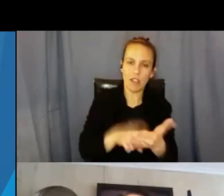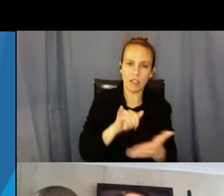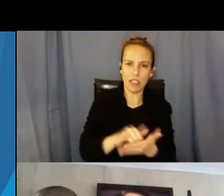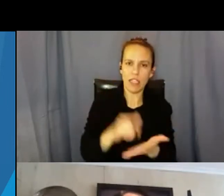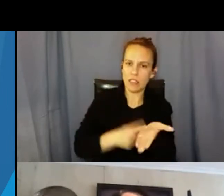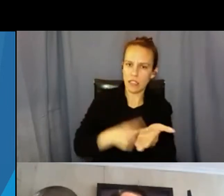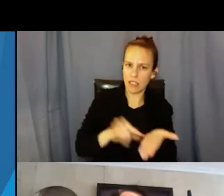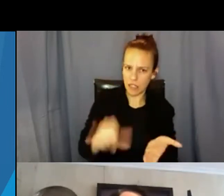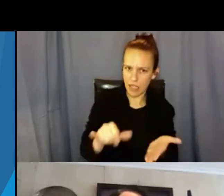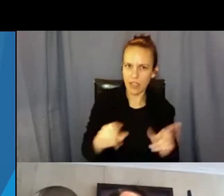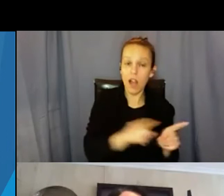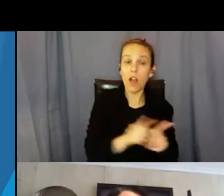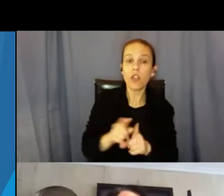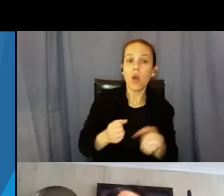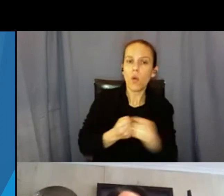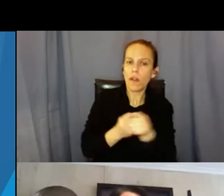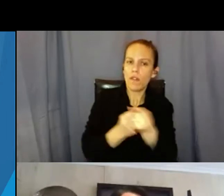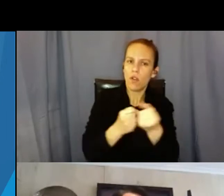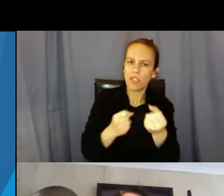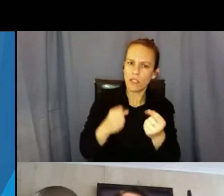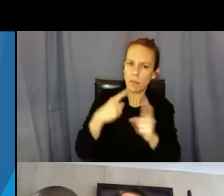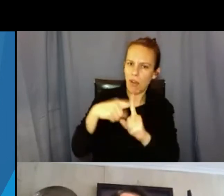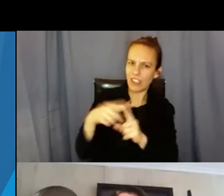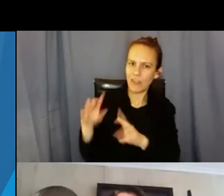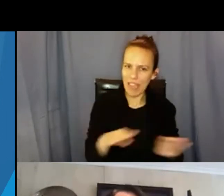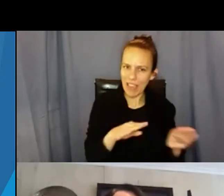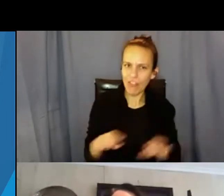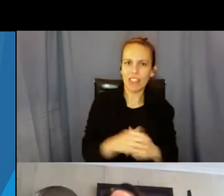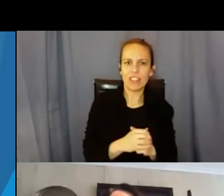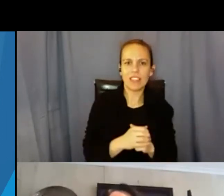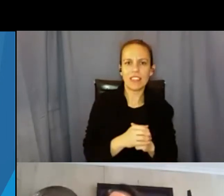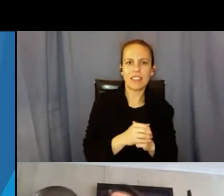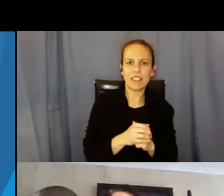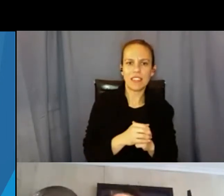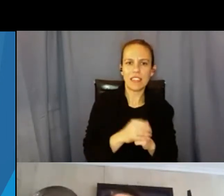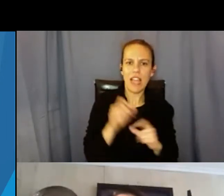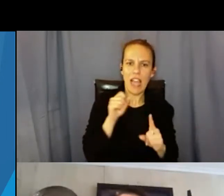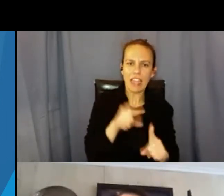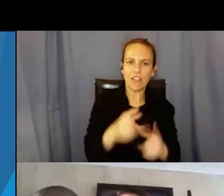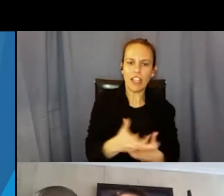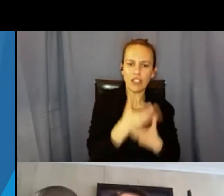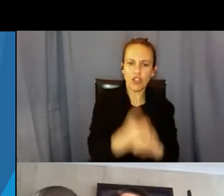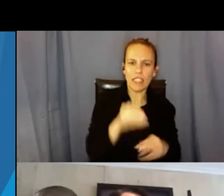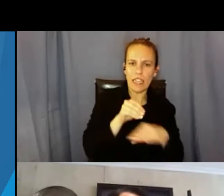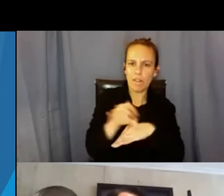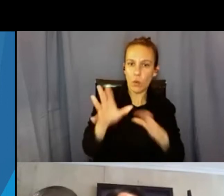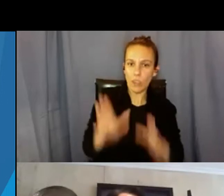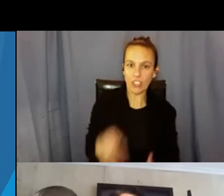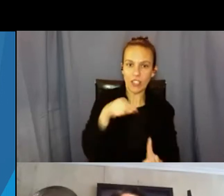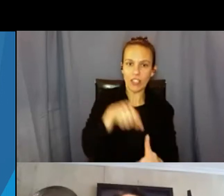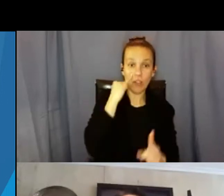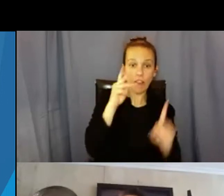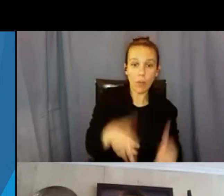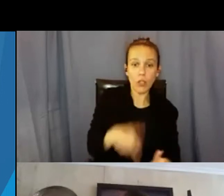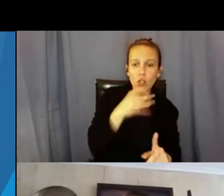reinforcing positive behaviors. Activated trusted influencers. If you have an influencer in your facility